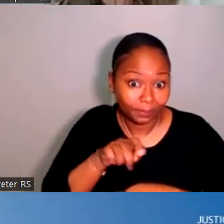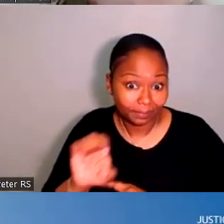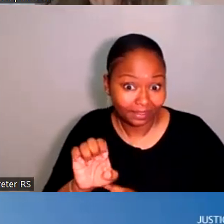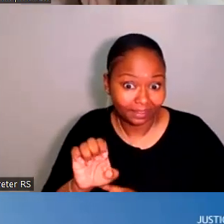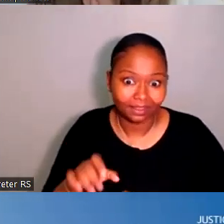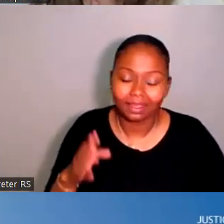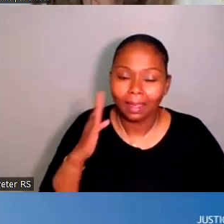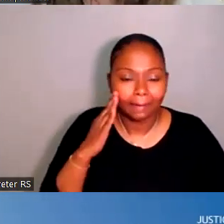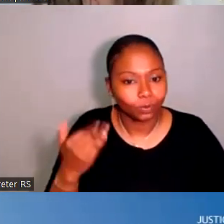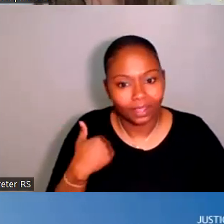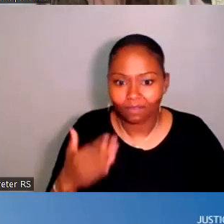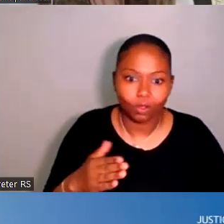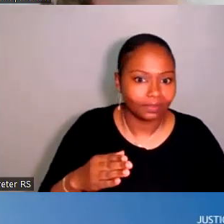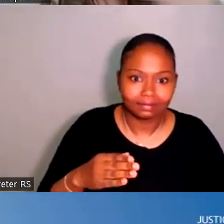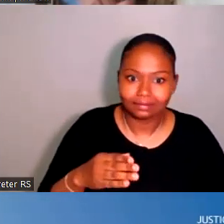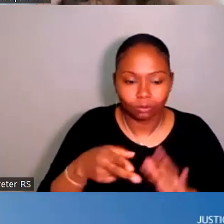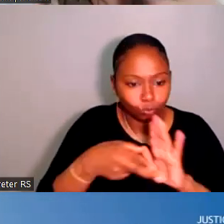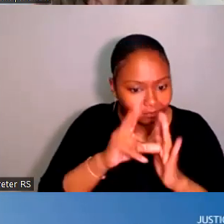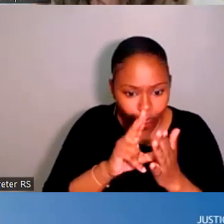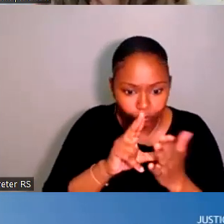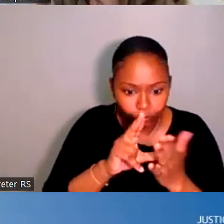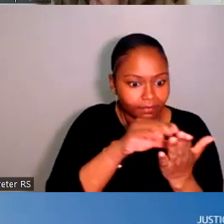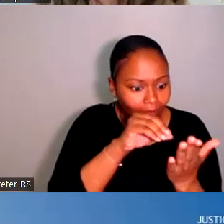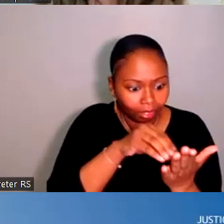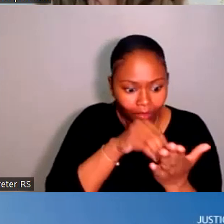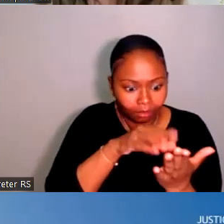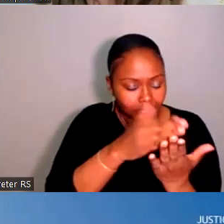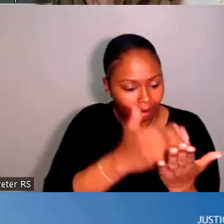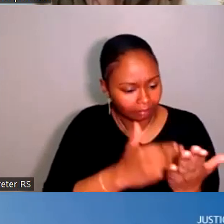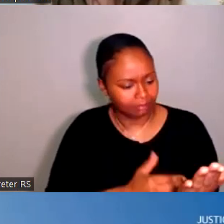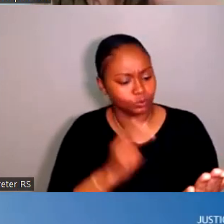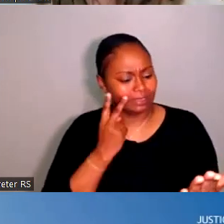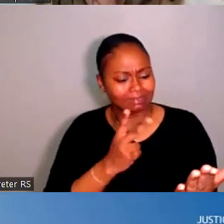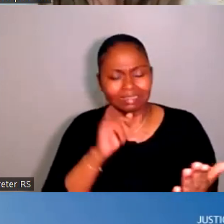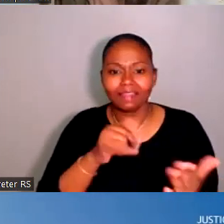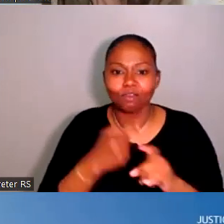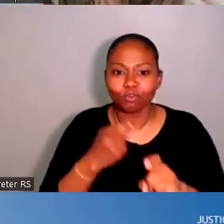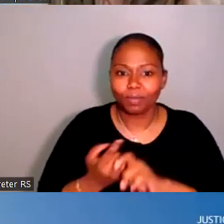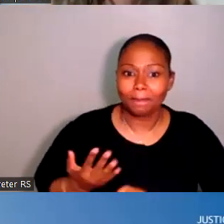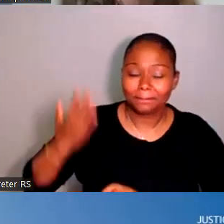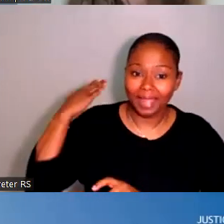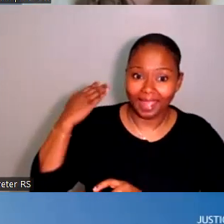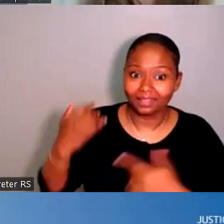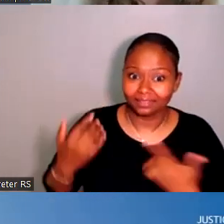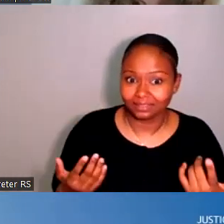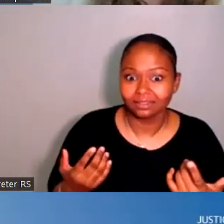all the transcripts and what was shared in the past, we didn't gather that from past work group conversations, but welcome your thoughts on that.